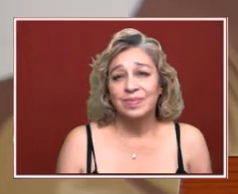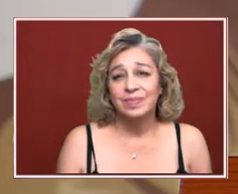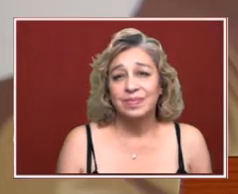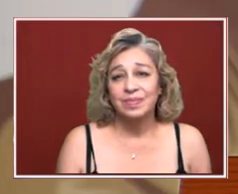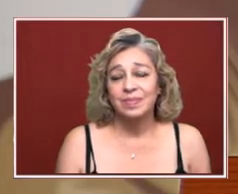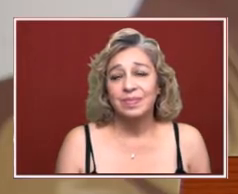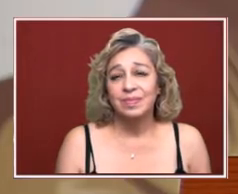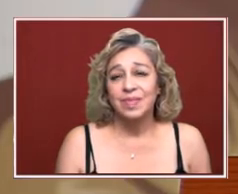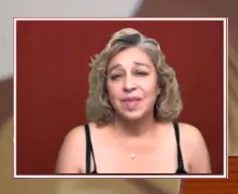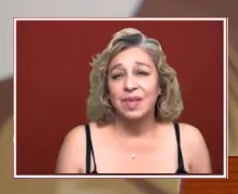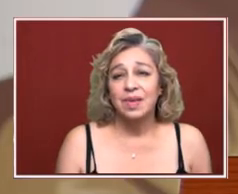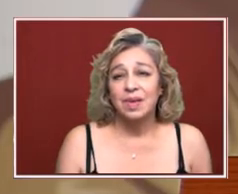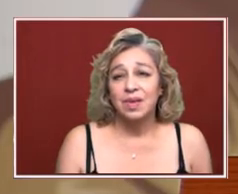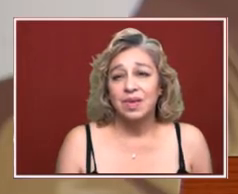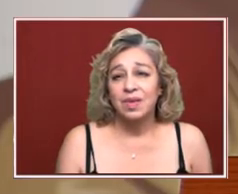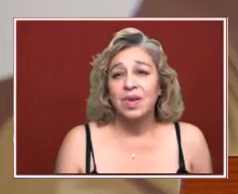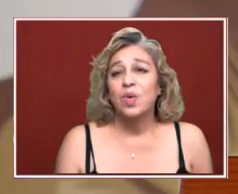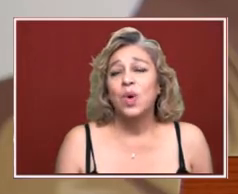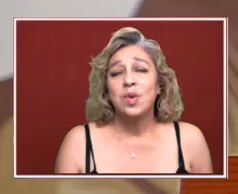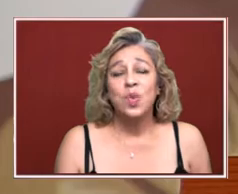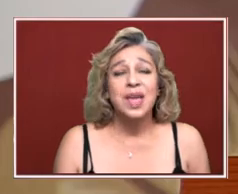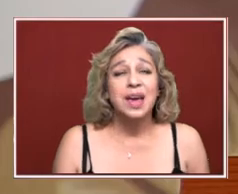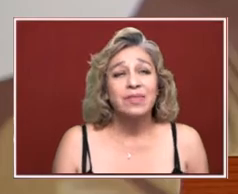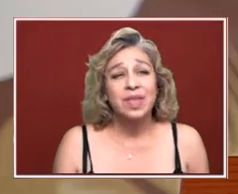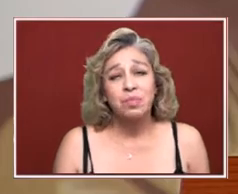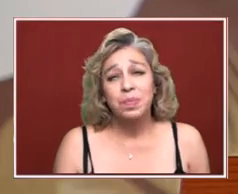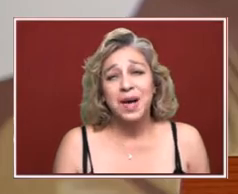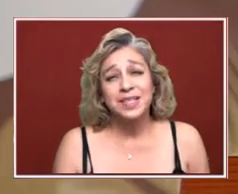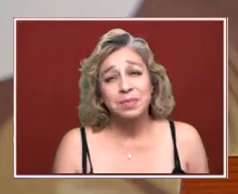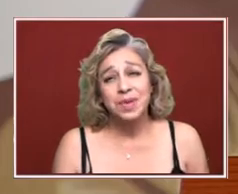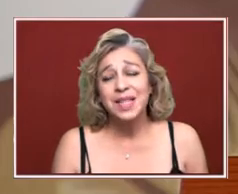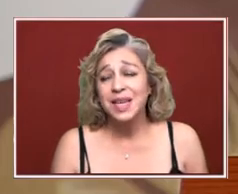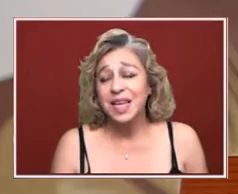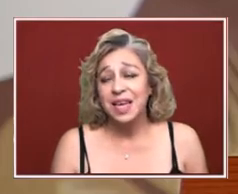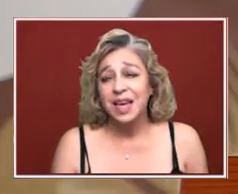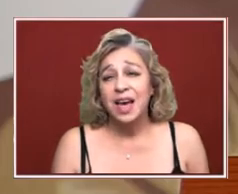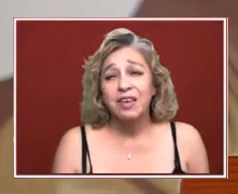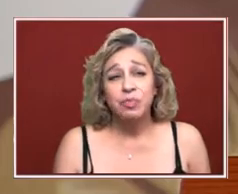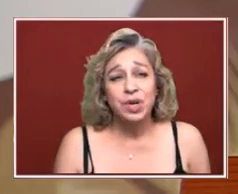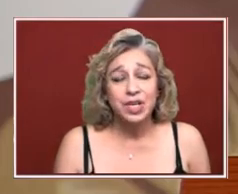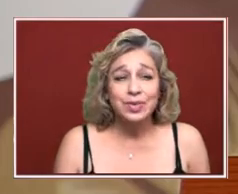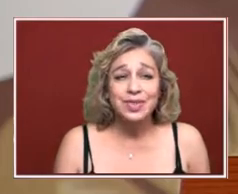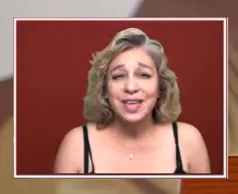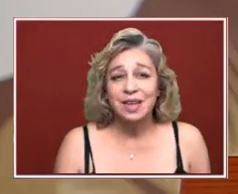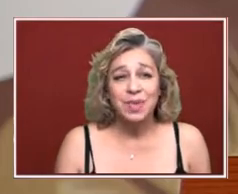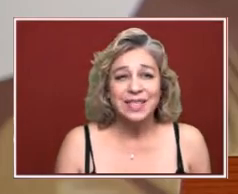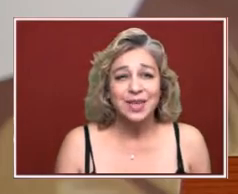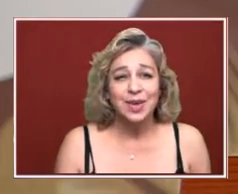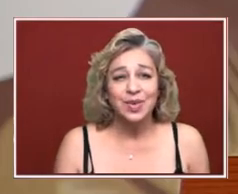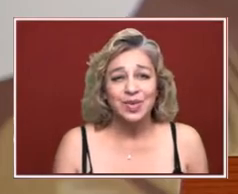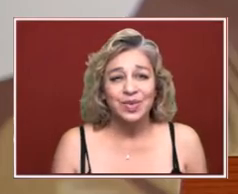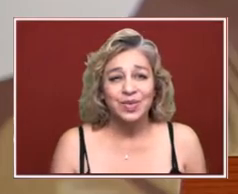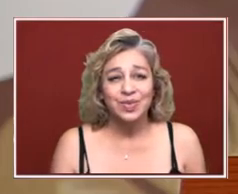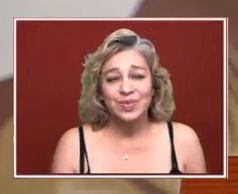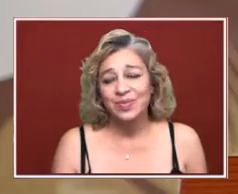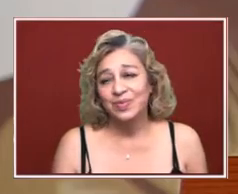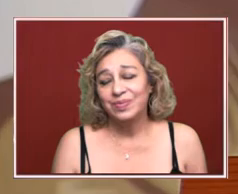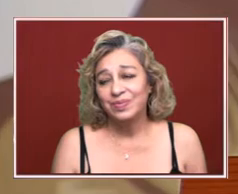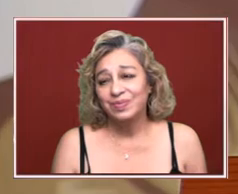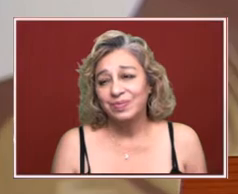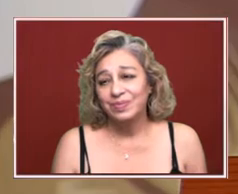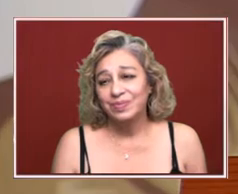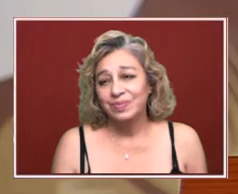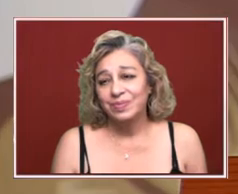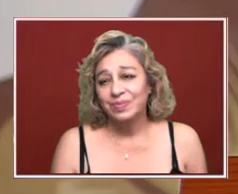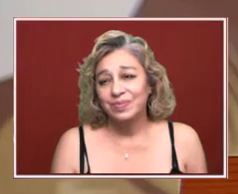de producir en México. When we have the possibility of producing in Mexico.